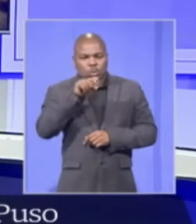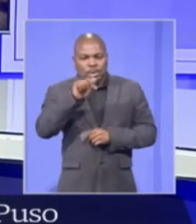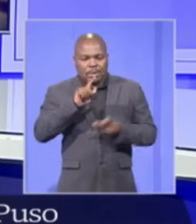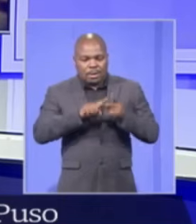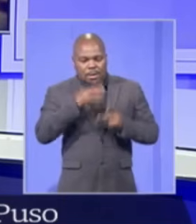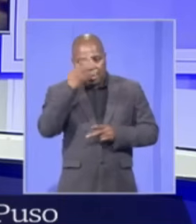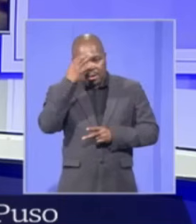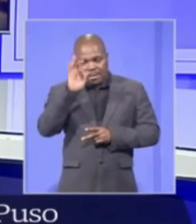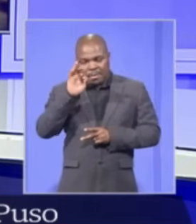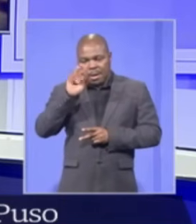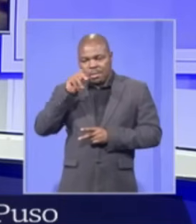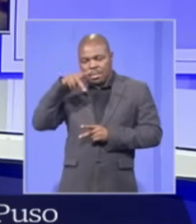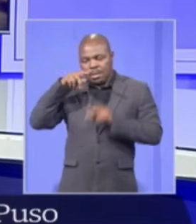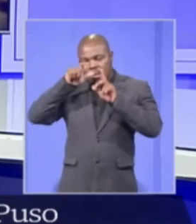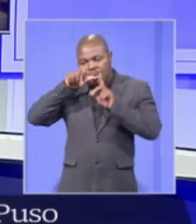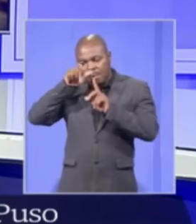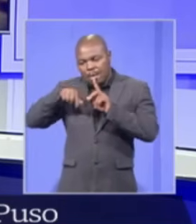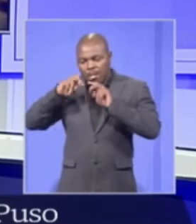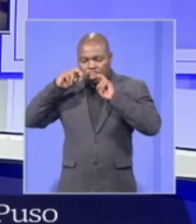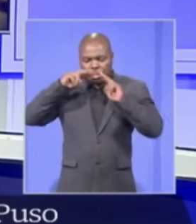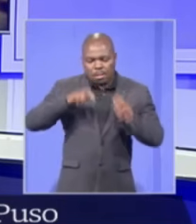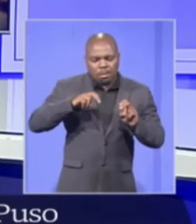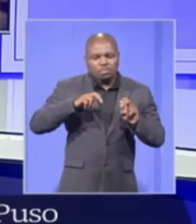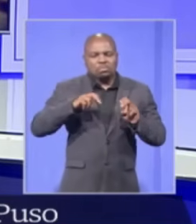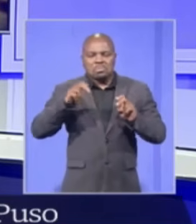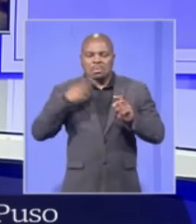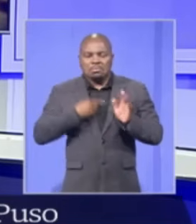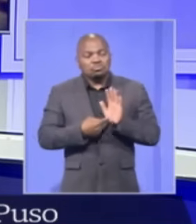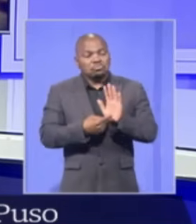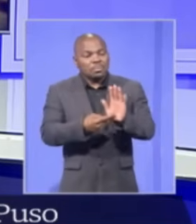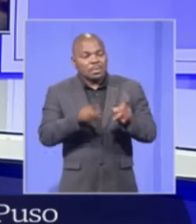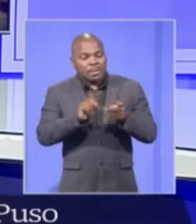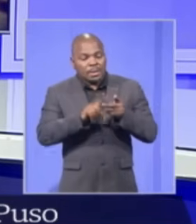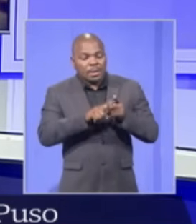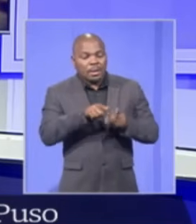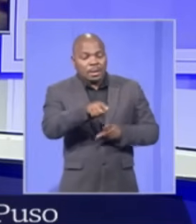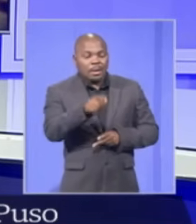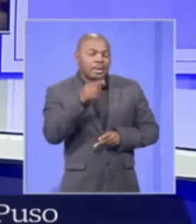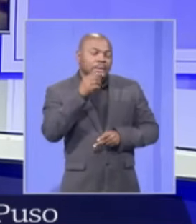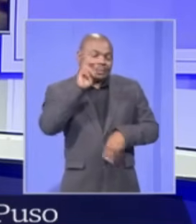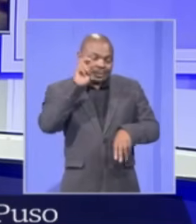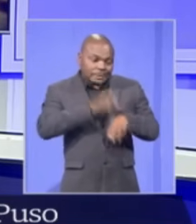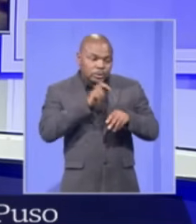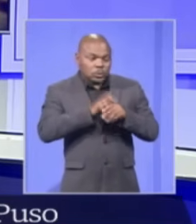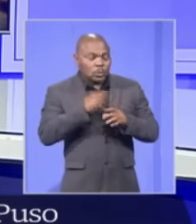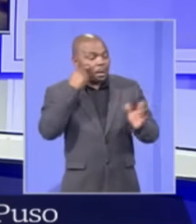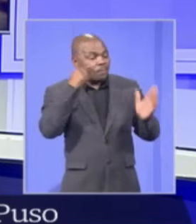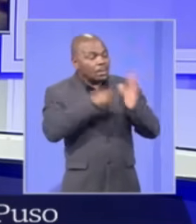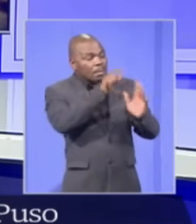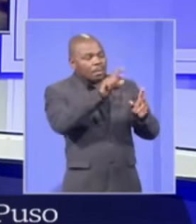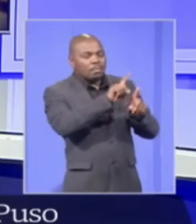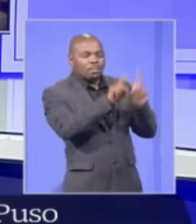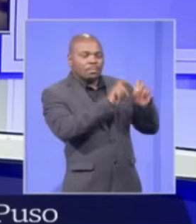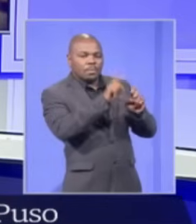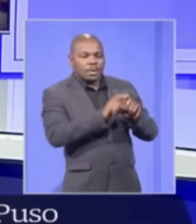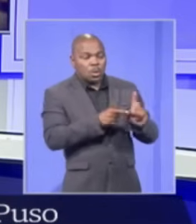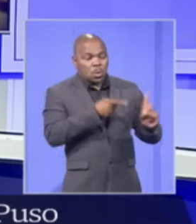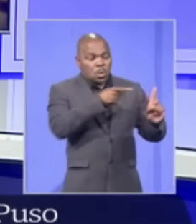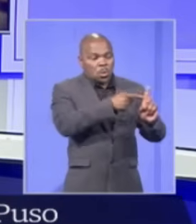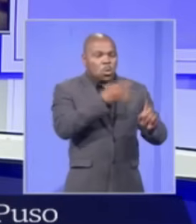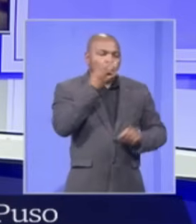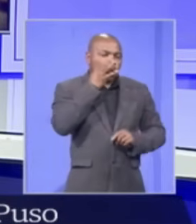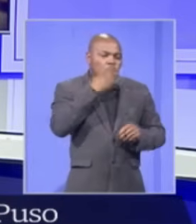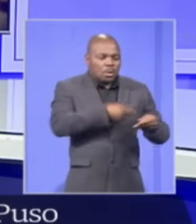wa puso le go lopa kgotlatshekelo go botsolotsa dipaki tsa puso. Hodes o ngangile gape ka gore ditlankana